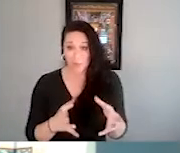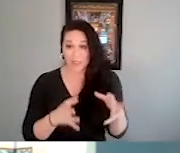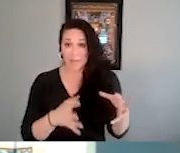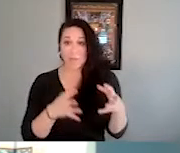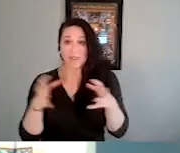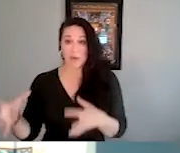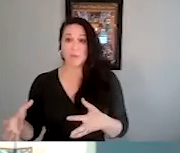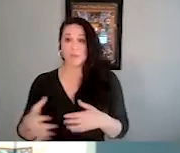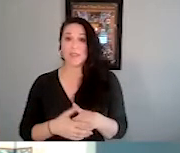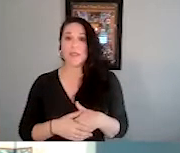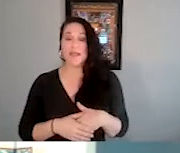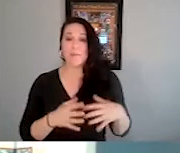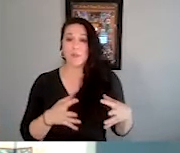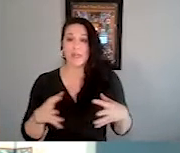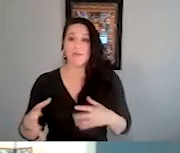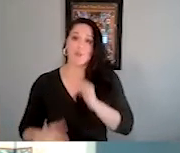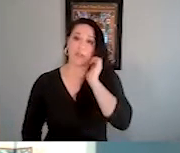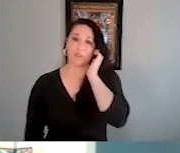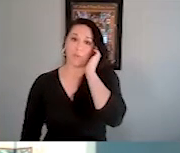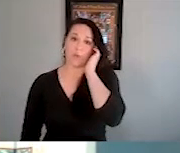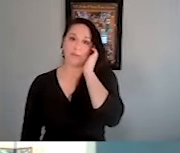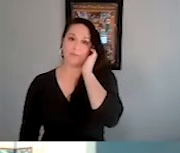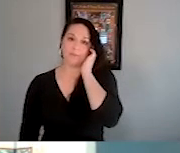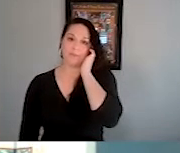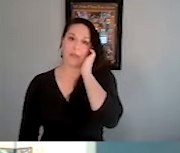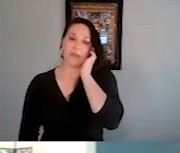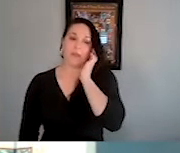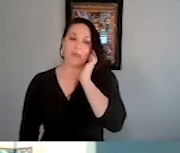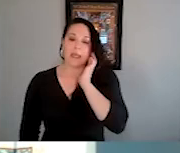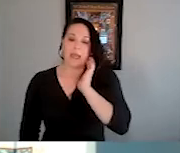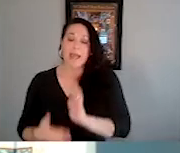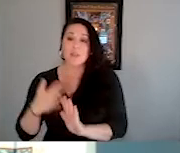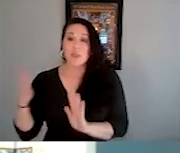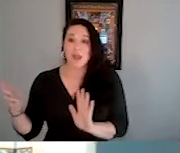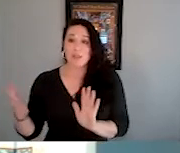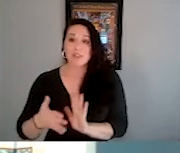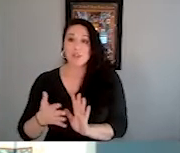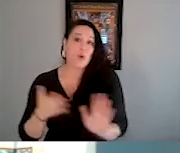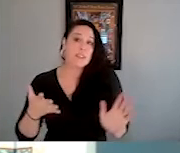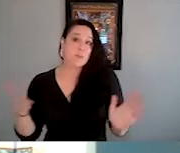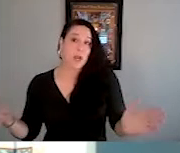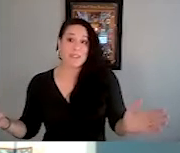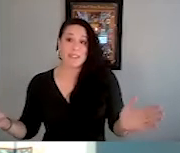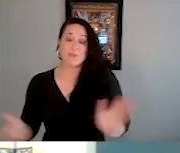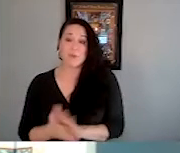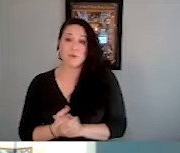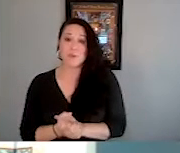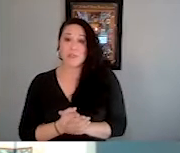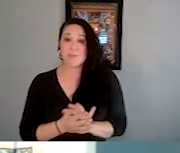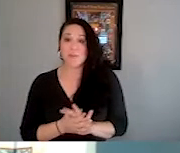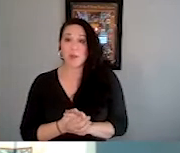to help get people to help you do it and build that infrastructure is important. As you're uncovering this, you're going to probably